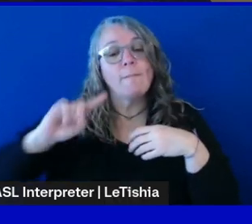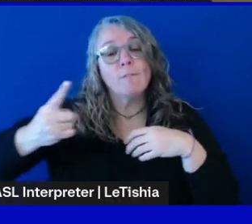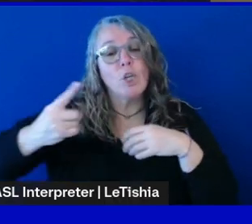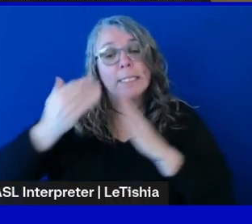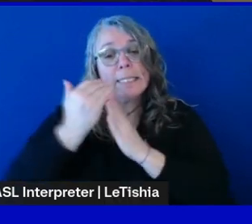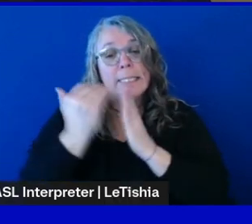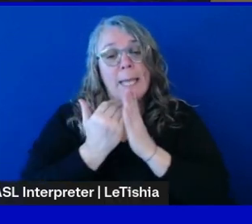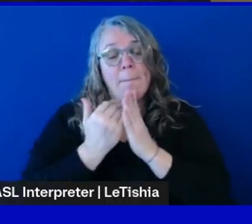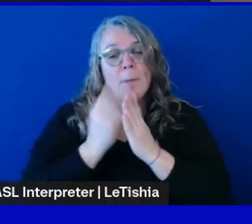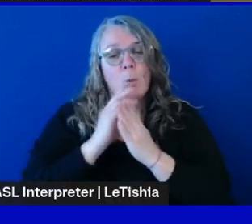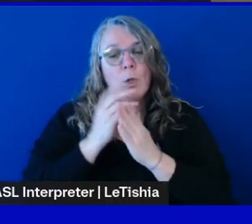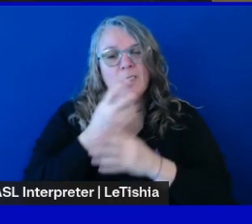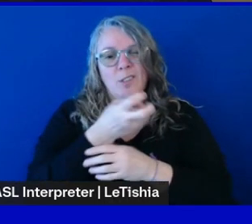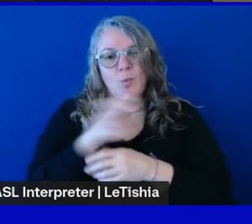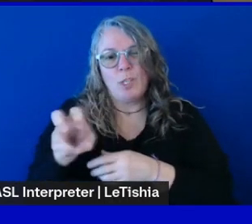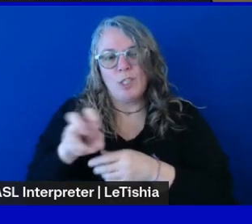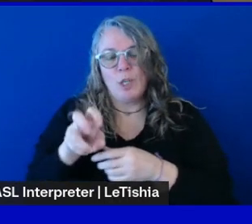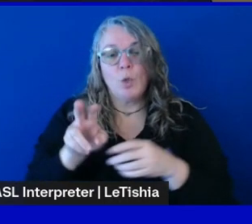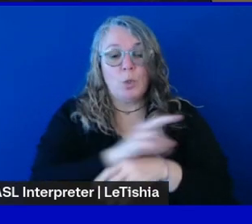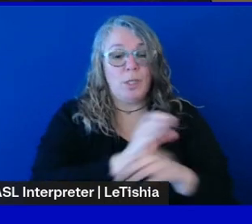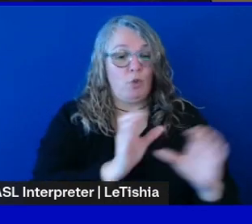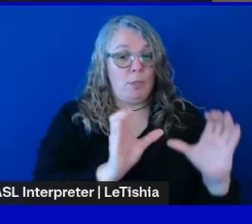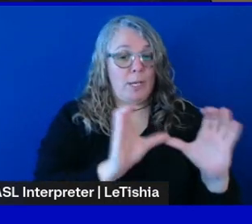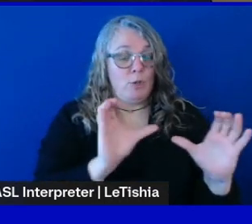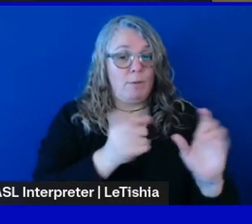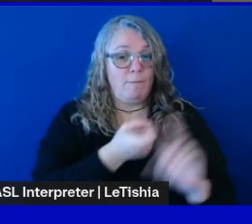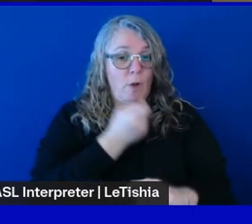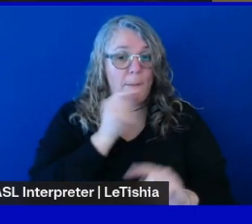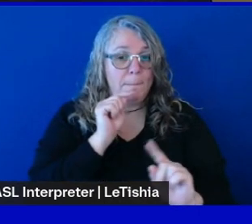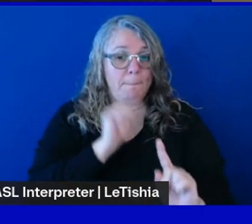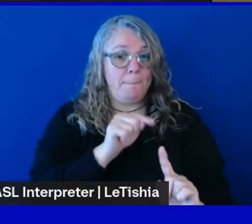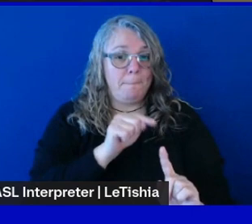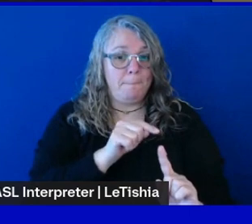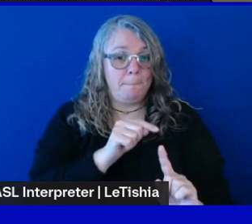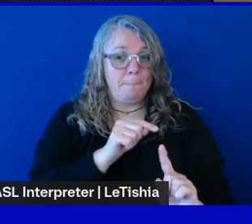and using the credentials from the